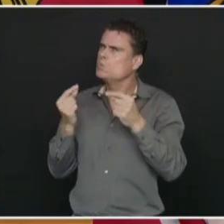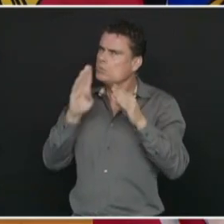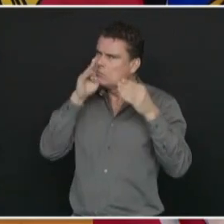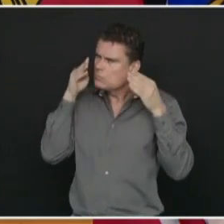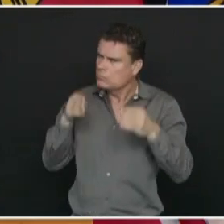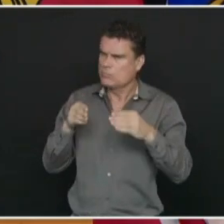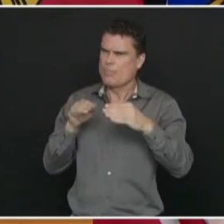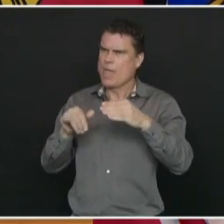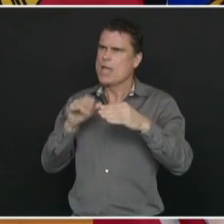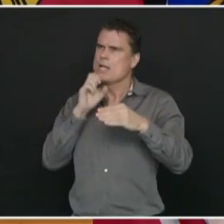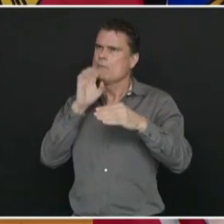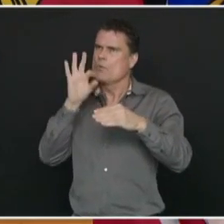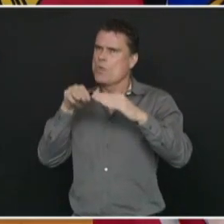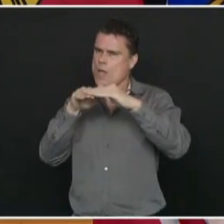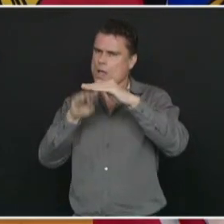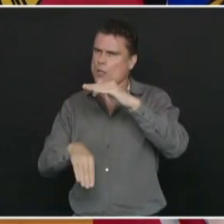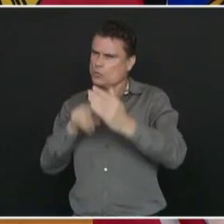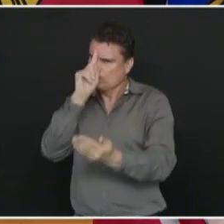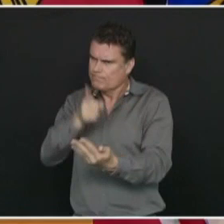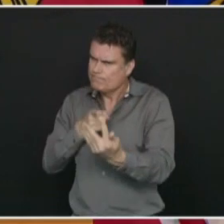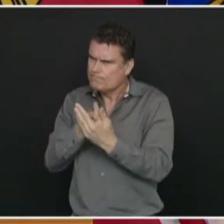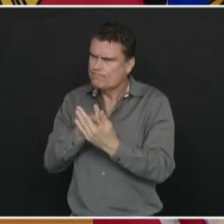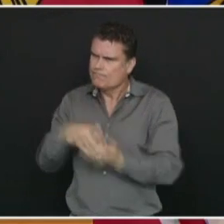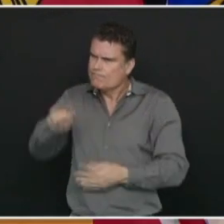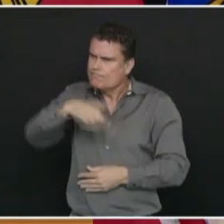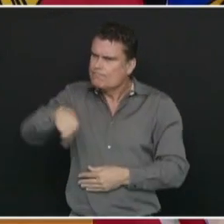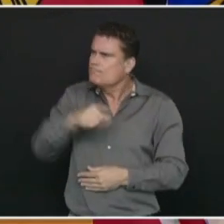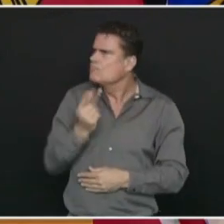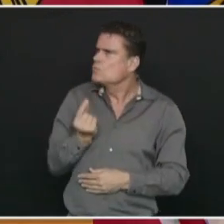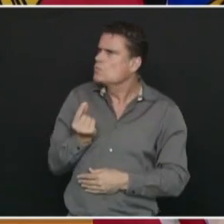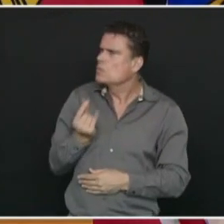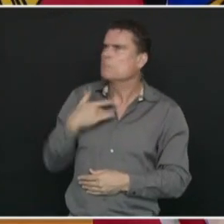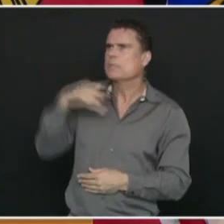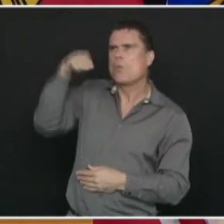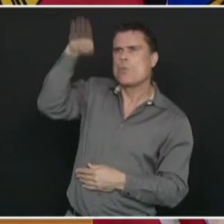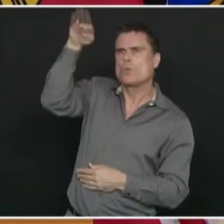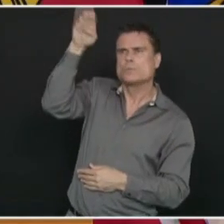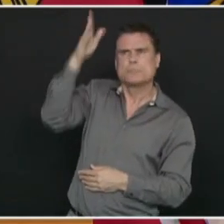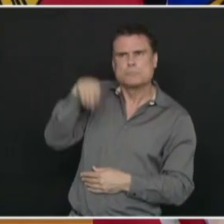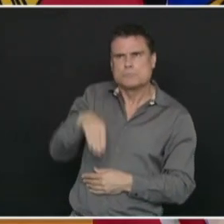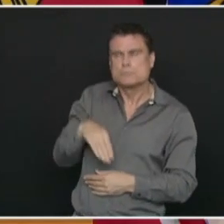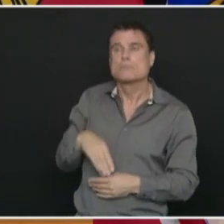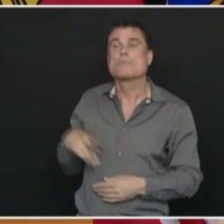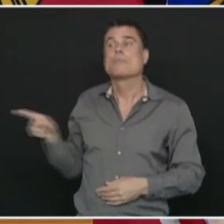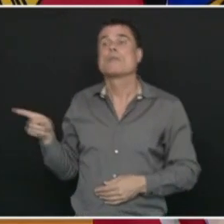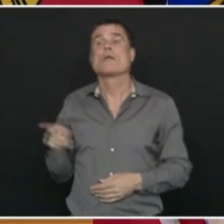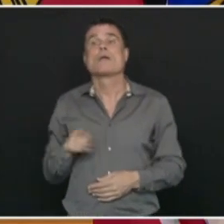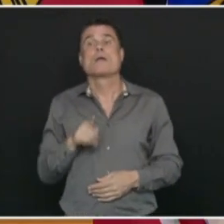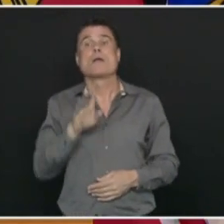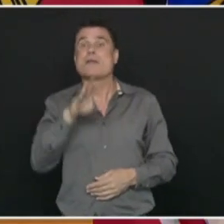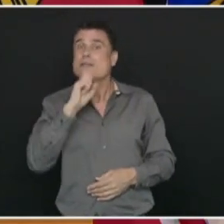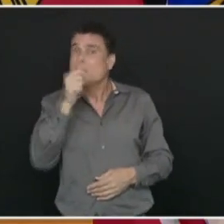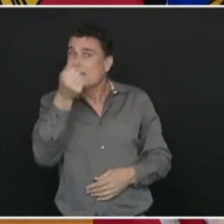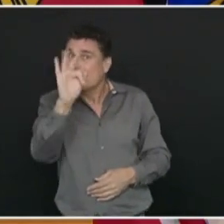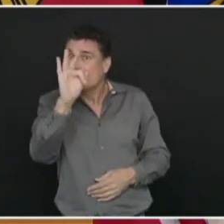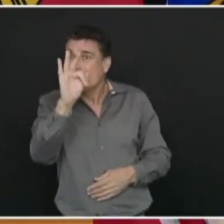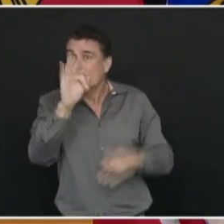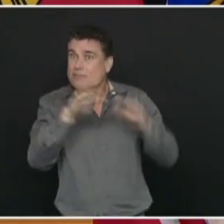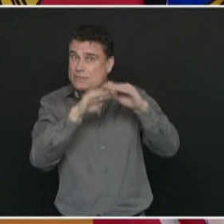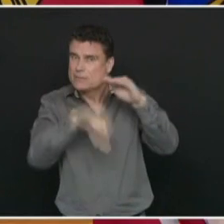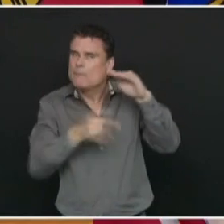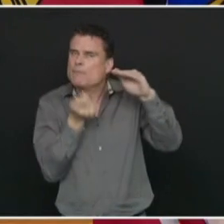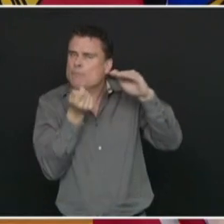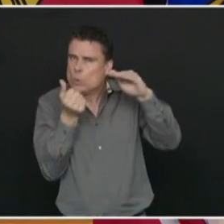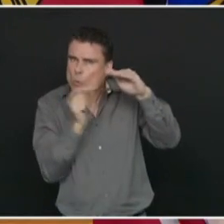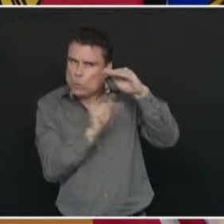not something to take lightly, and that's why it is so important for all of us to maintain those safe distances, to do the things that we